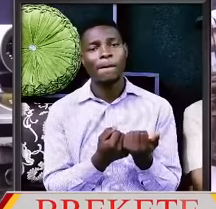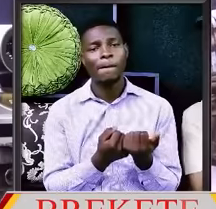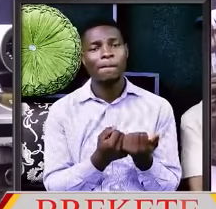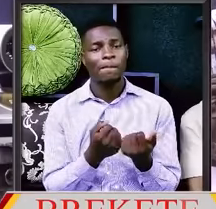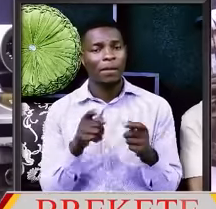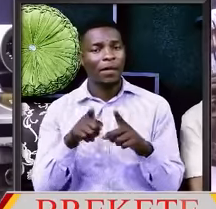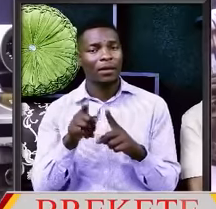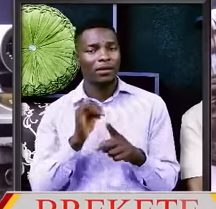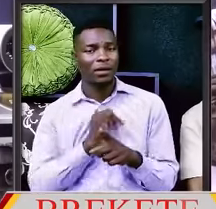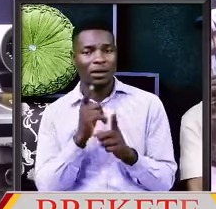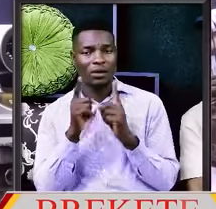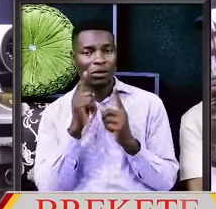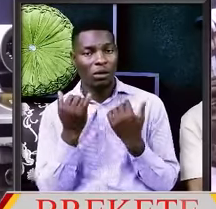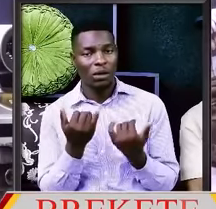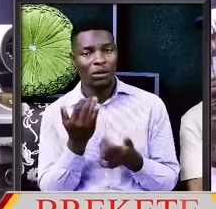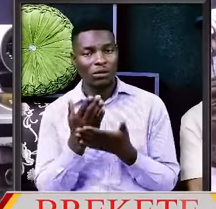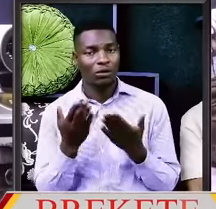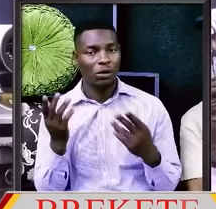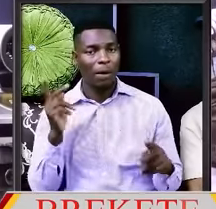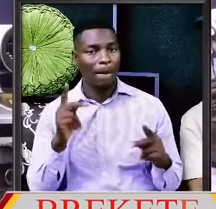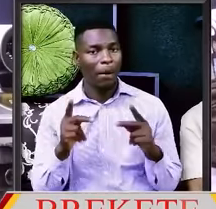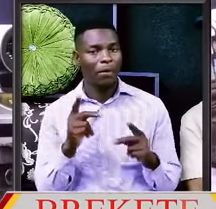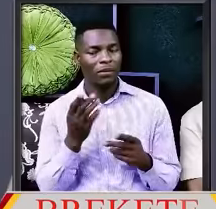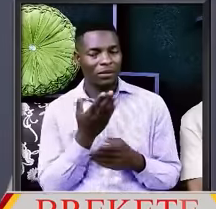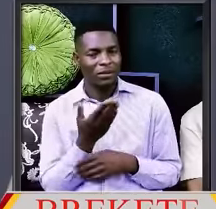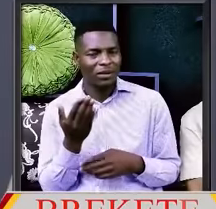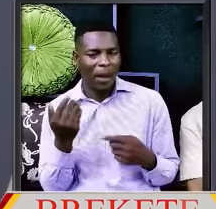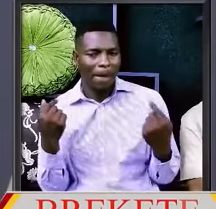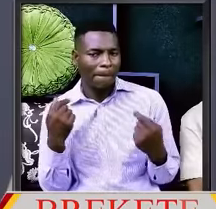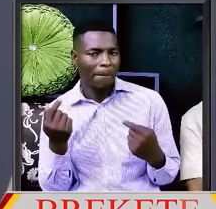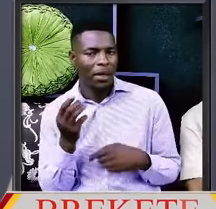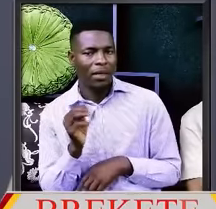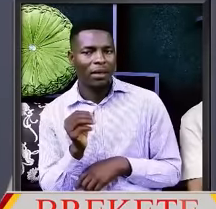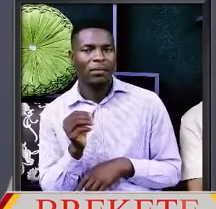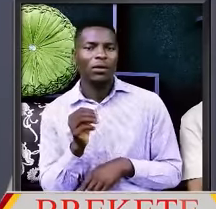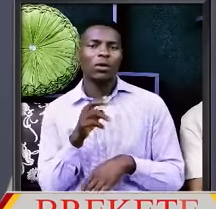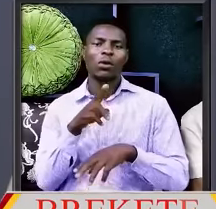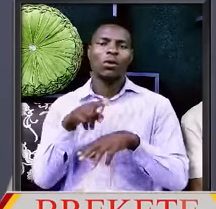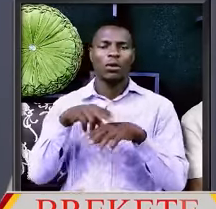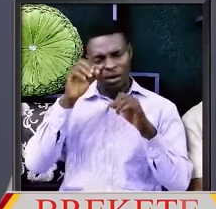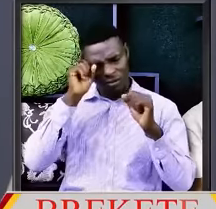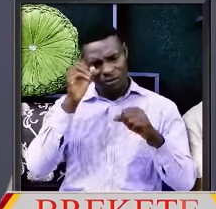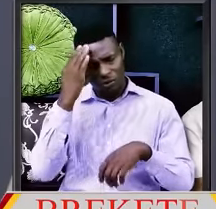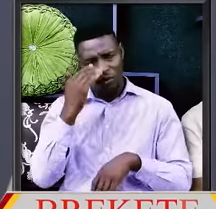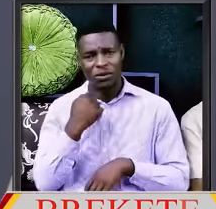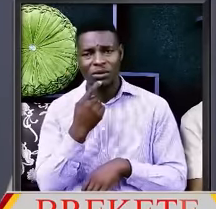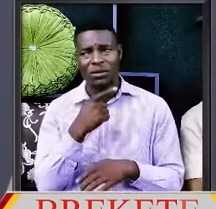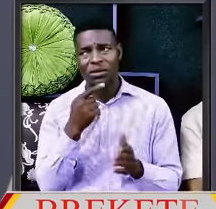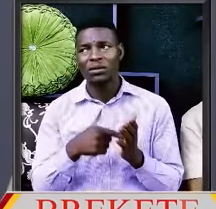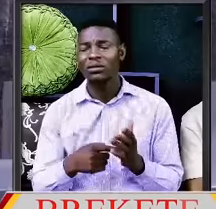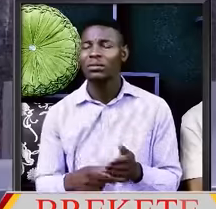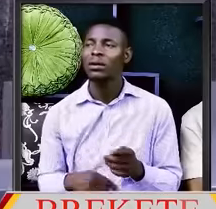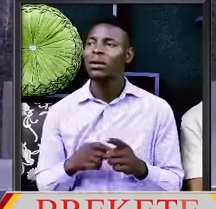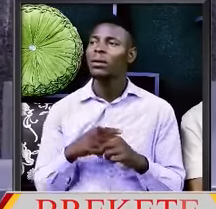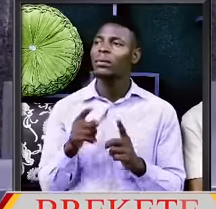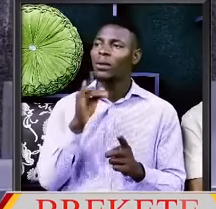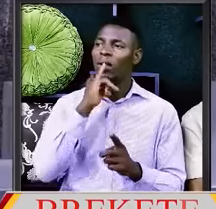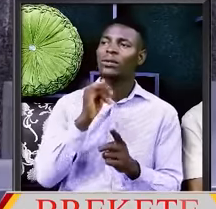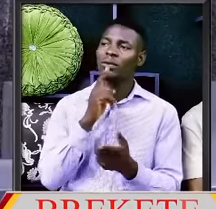talk now, some people, they think they paint them. Ordinary, why are you saying this? No, but it's the truth. It's the